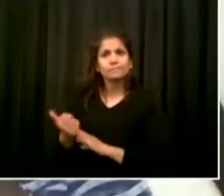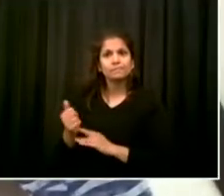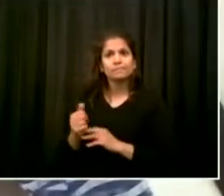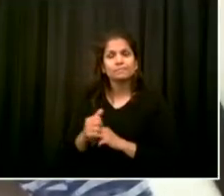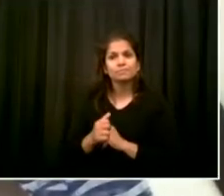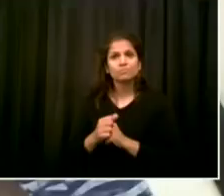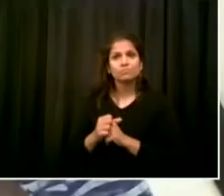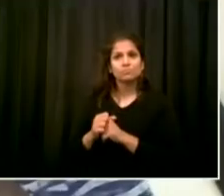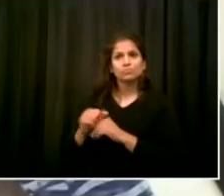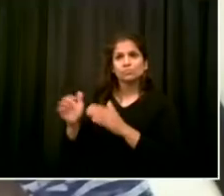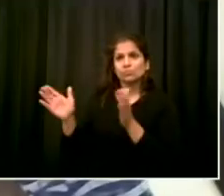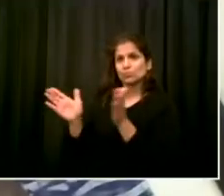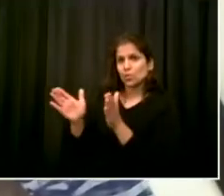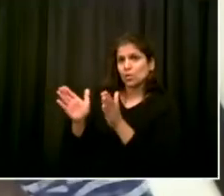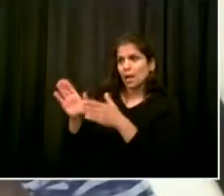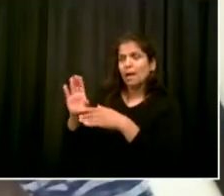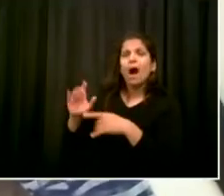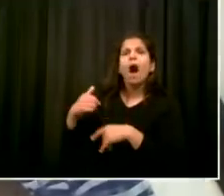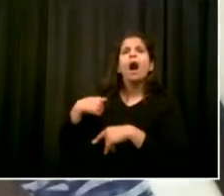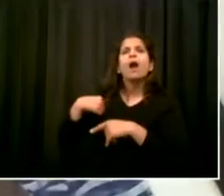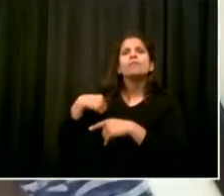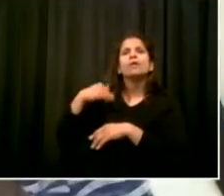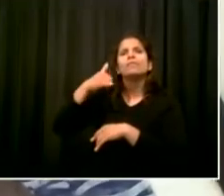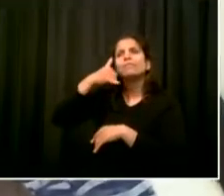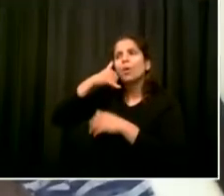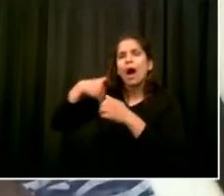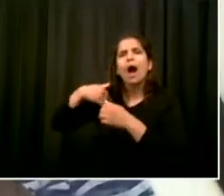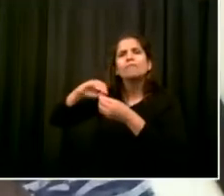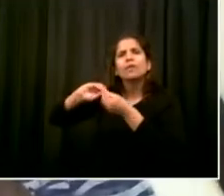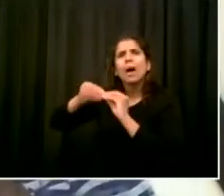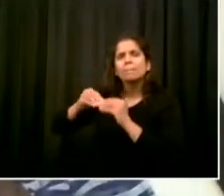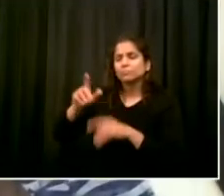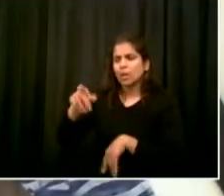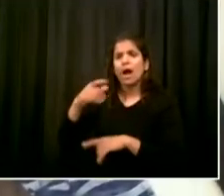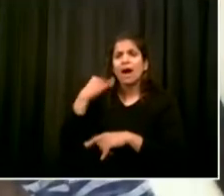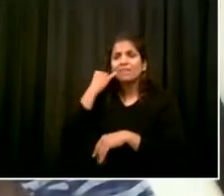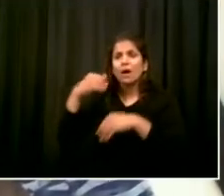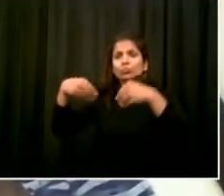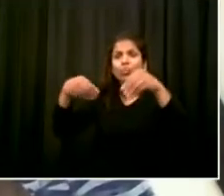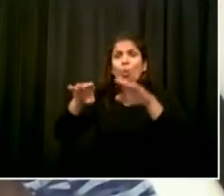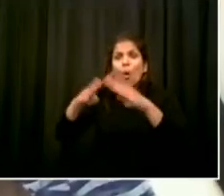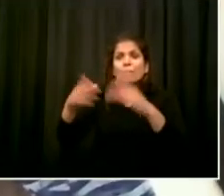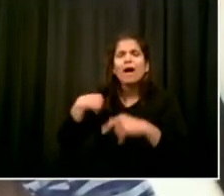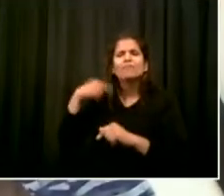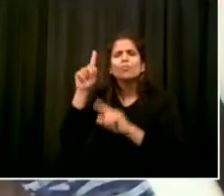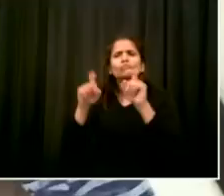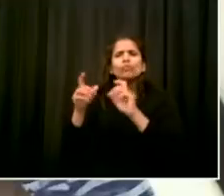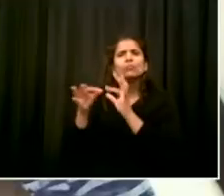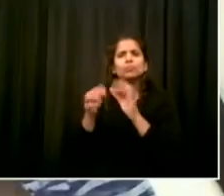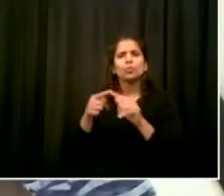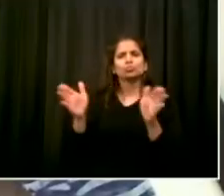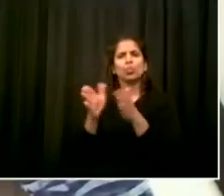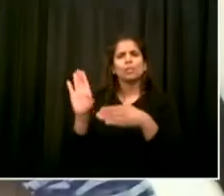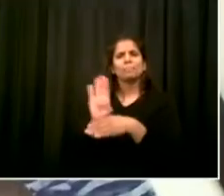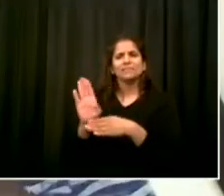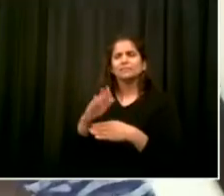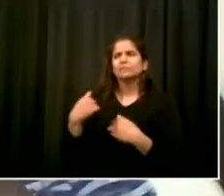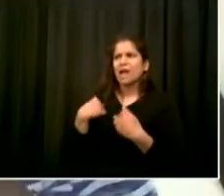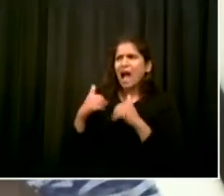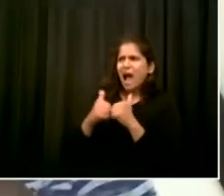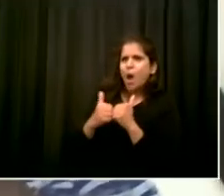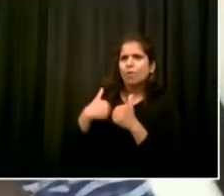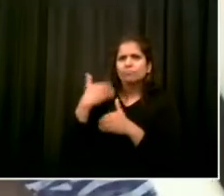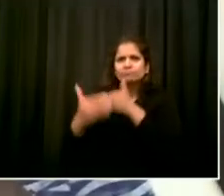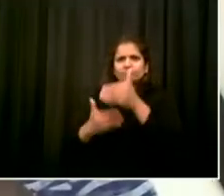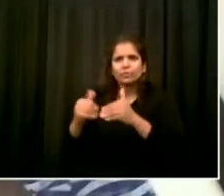hotline about questions on the restart. And even just in the first 24 hours of that, we